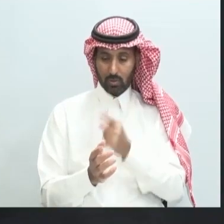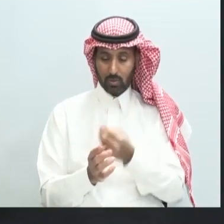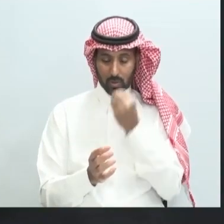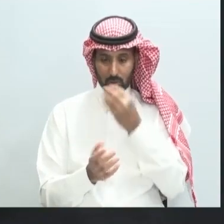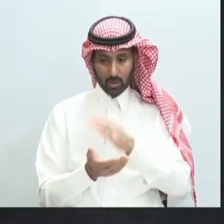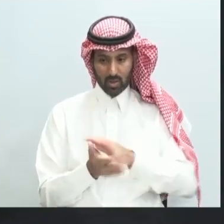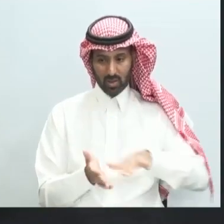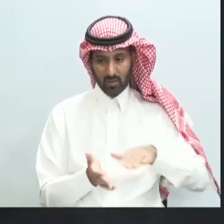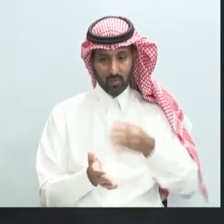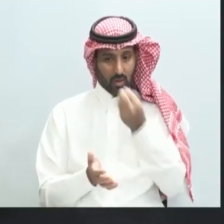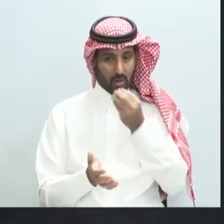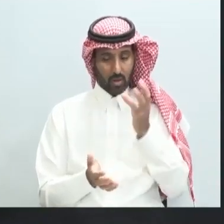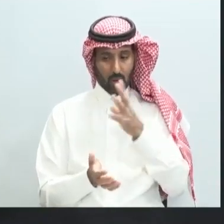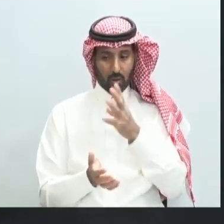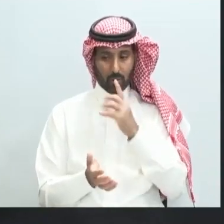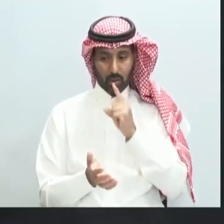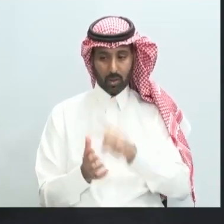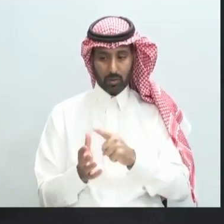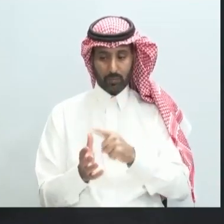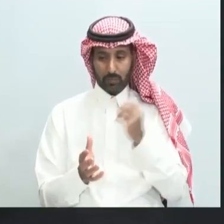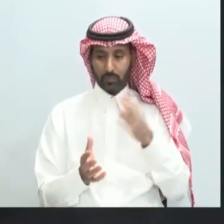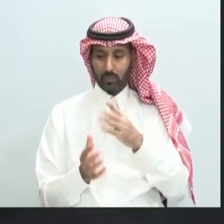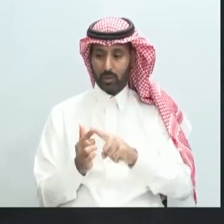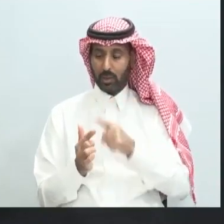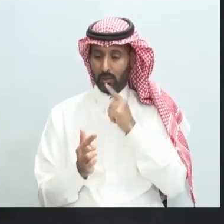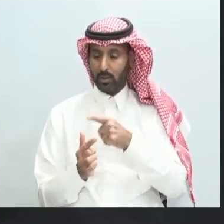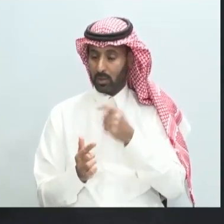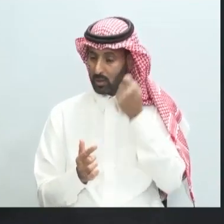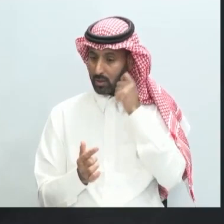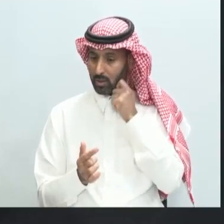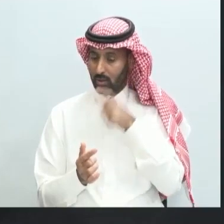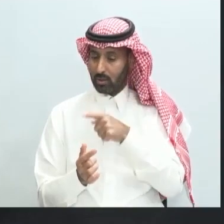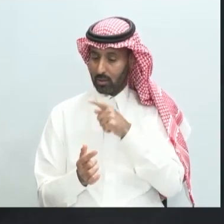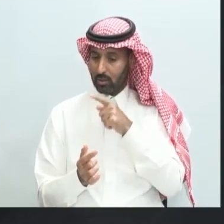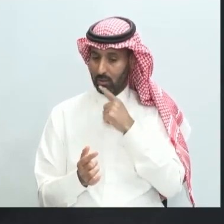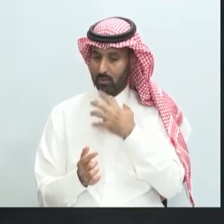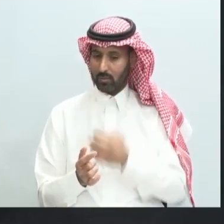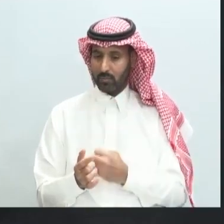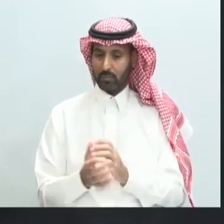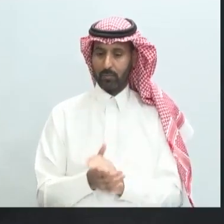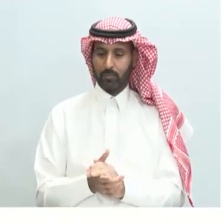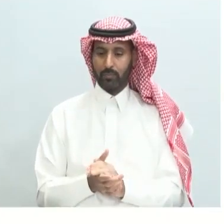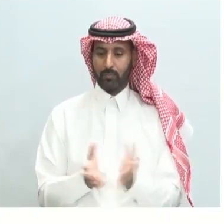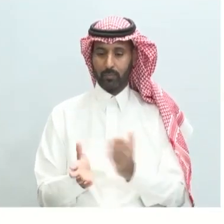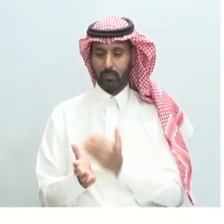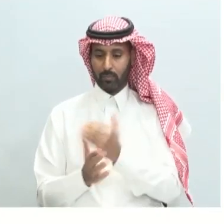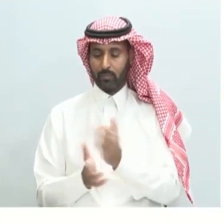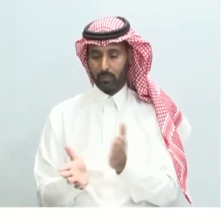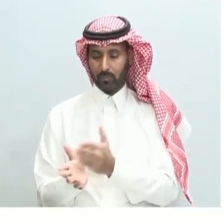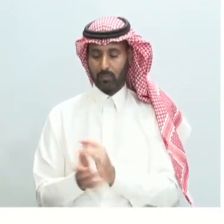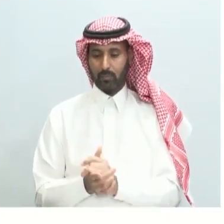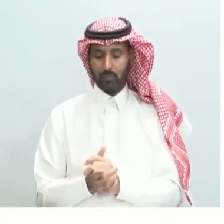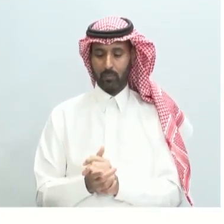Skipping breakfast. So this is why he or she has a stomachache. Now let's read